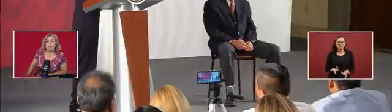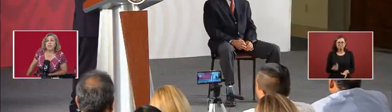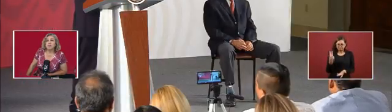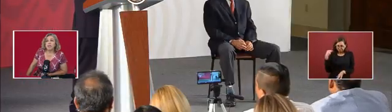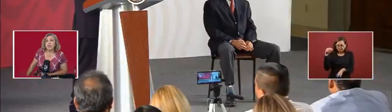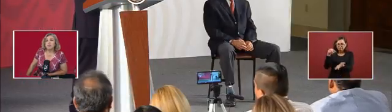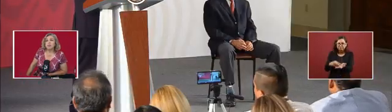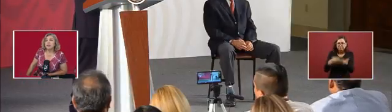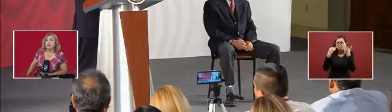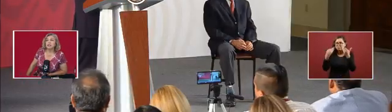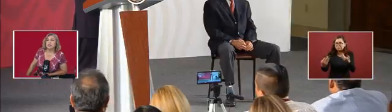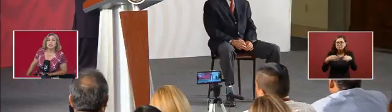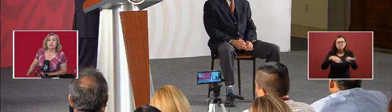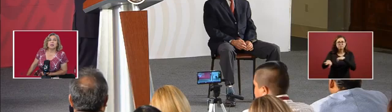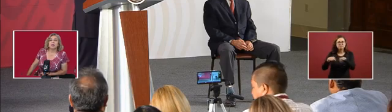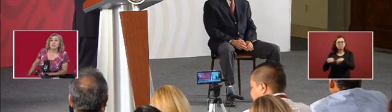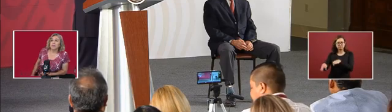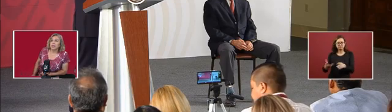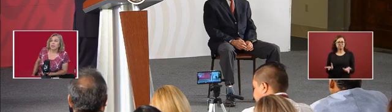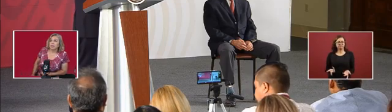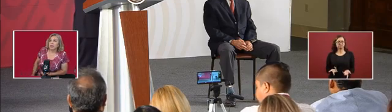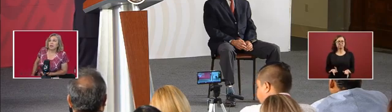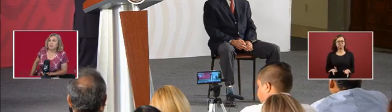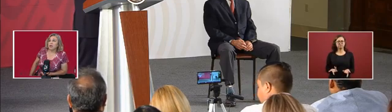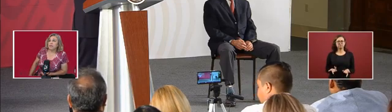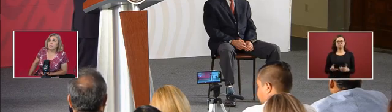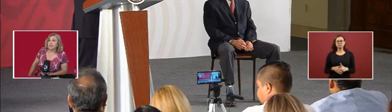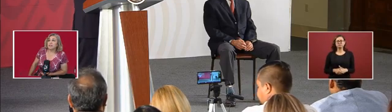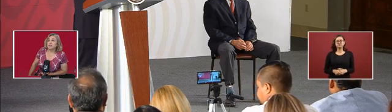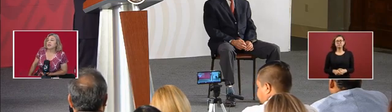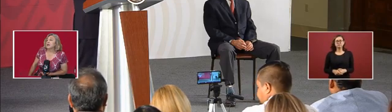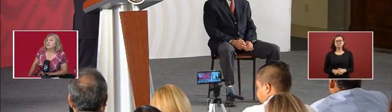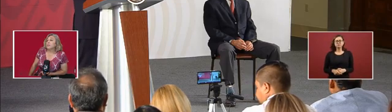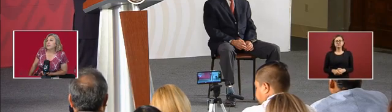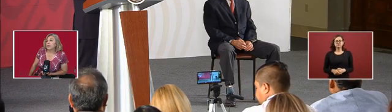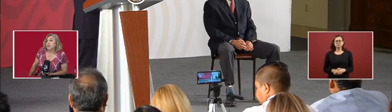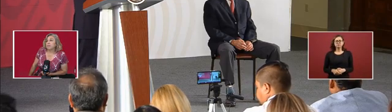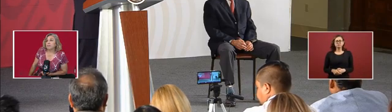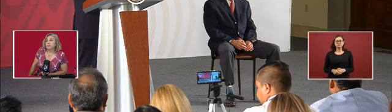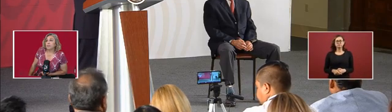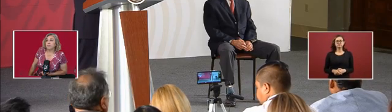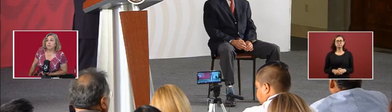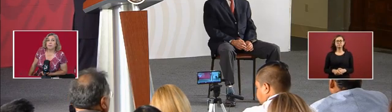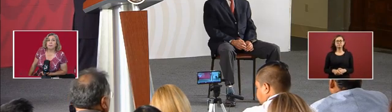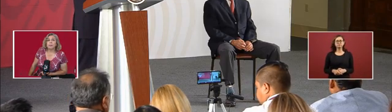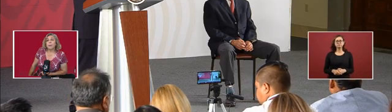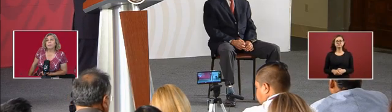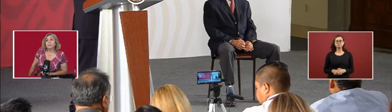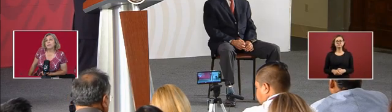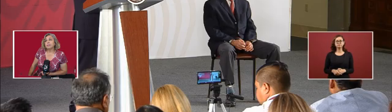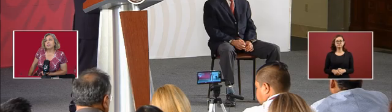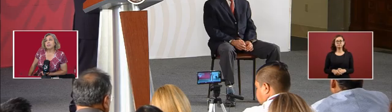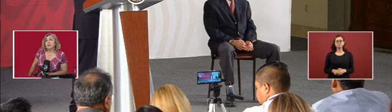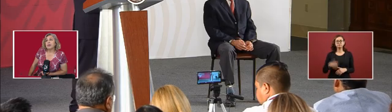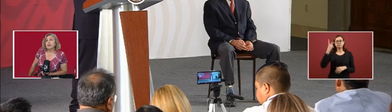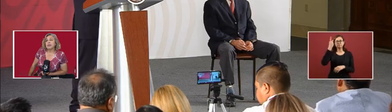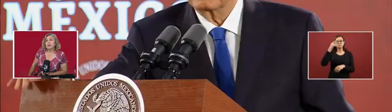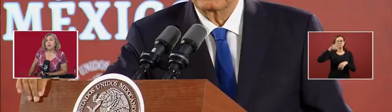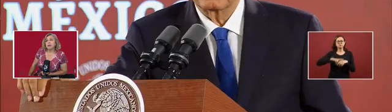lot of time. So this matter is very important because we're going to be dealing, like since for